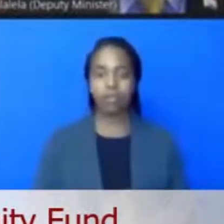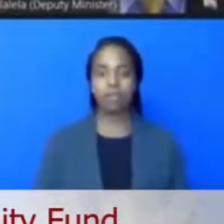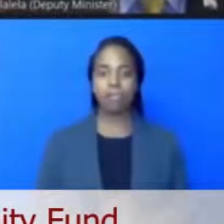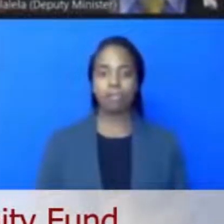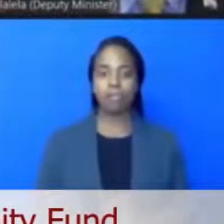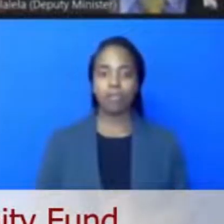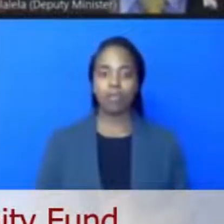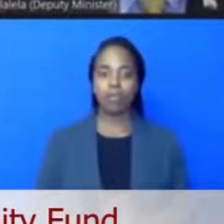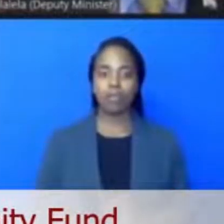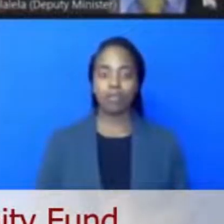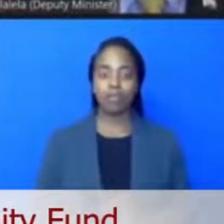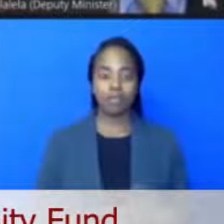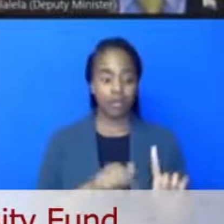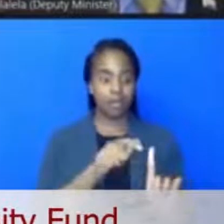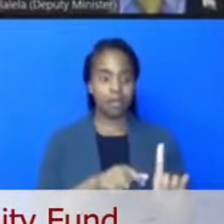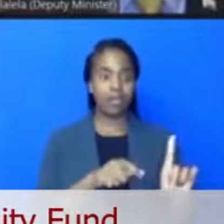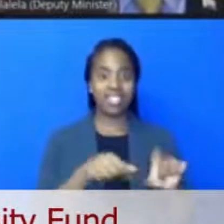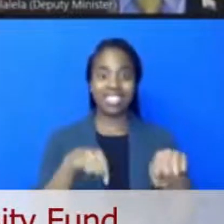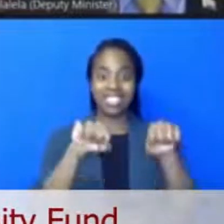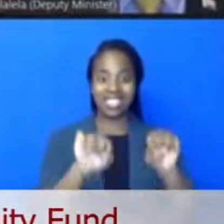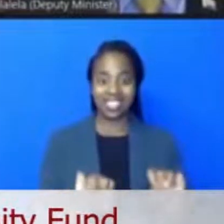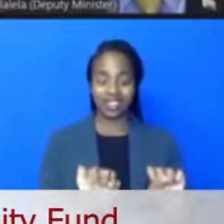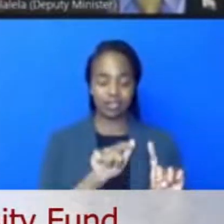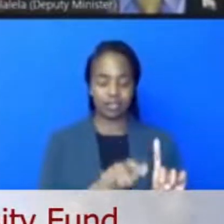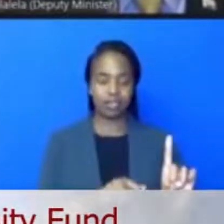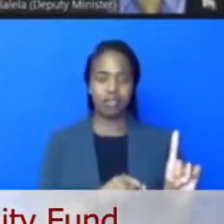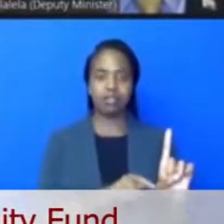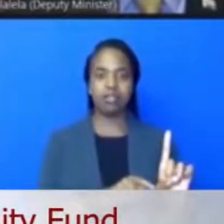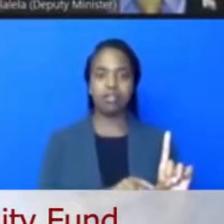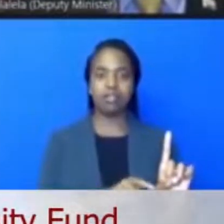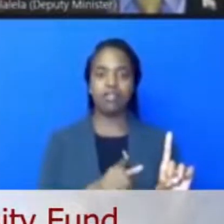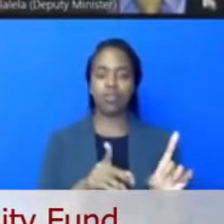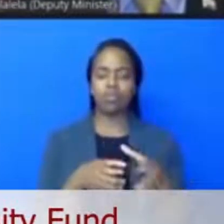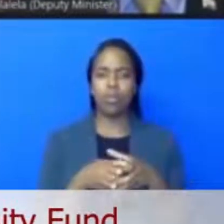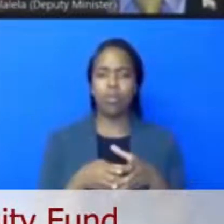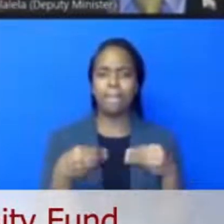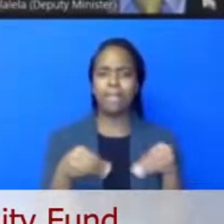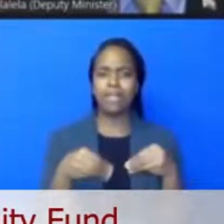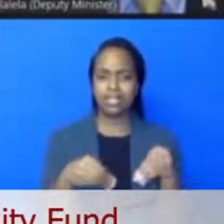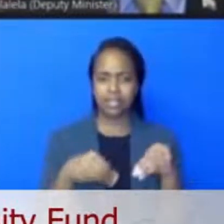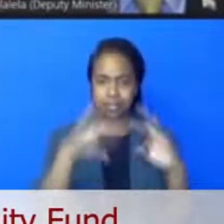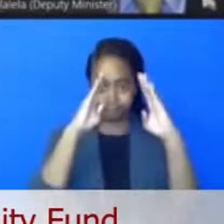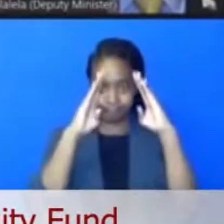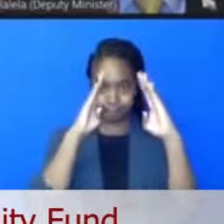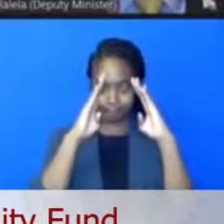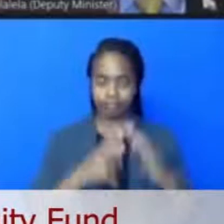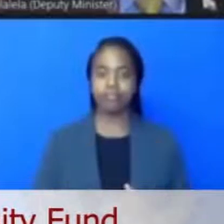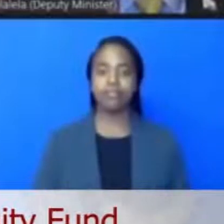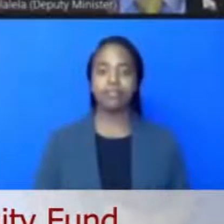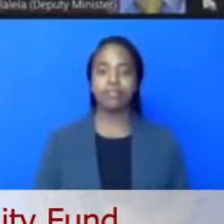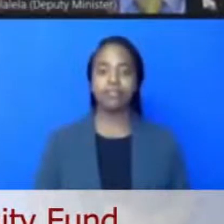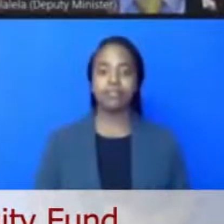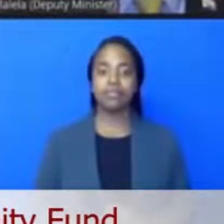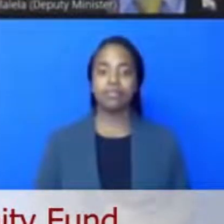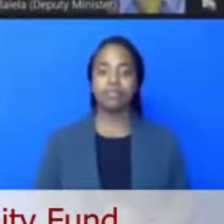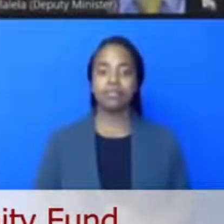of South Africa, Cyril Ramaphosa, said the fund is a groundbreaking venture that will speed transformation in one of the most